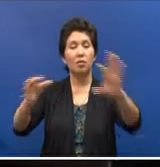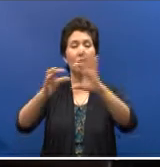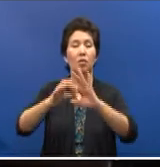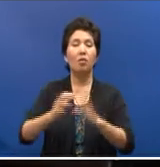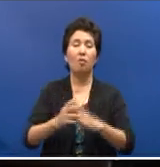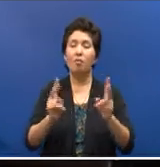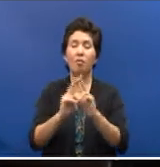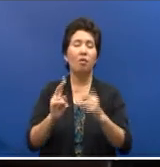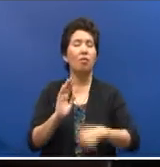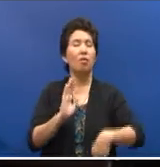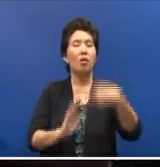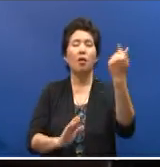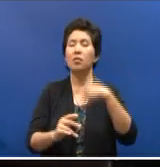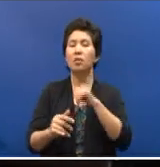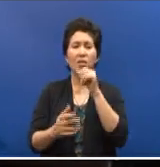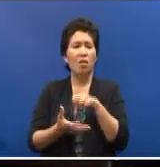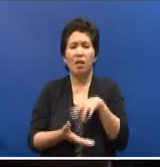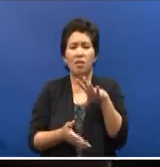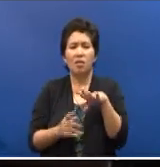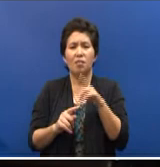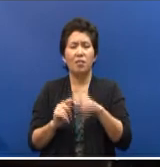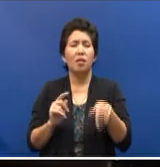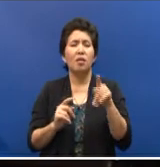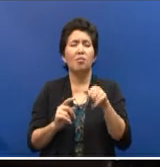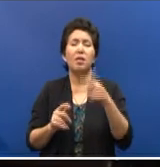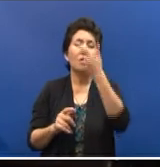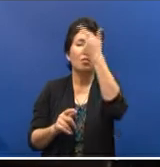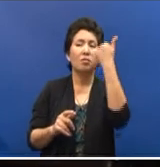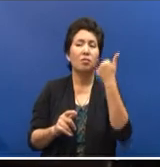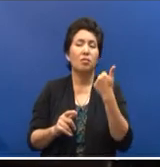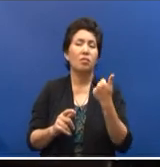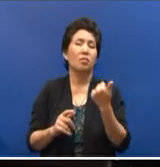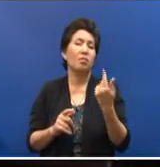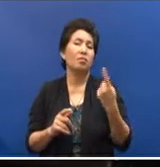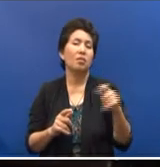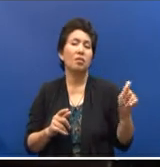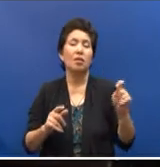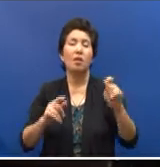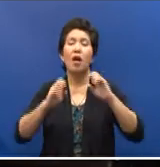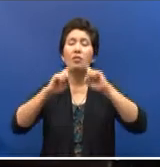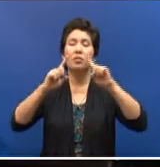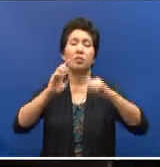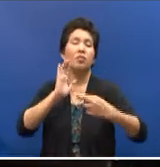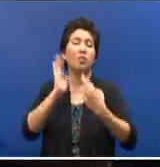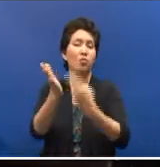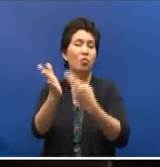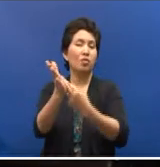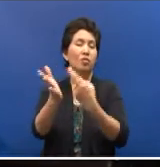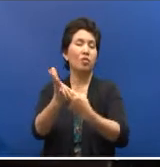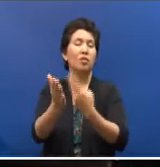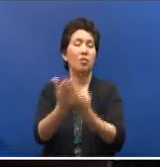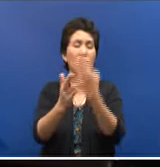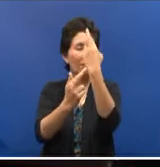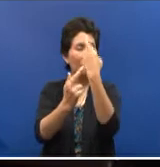high status, even they are not wealthy, okay, because of their excellent reputation, okay, in their